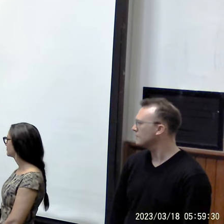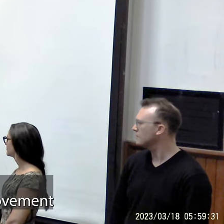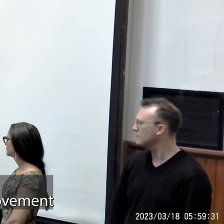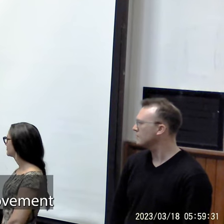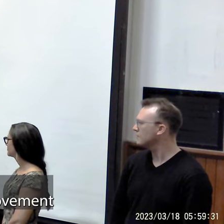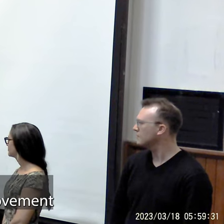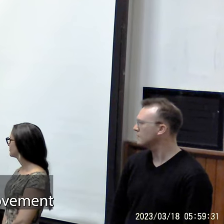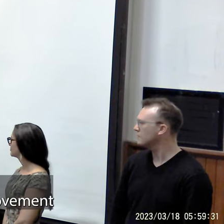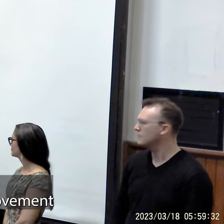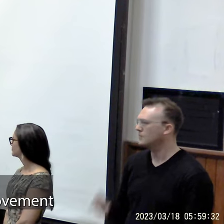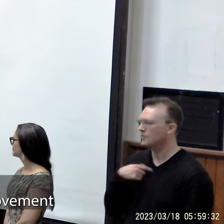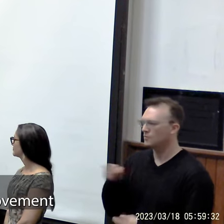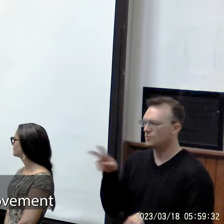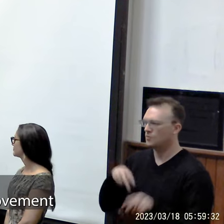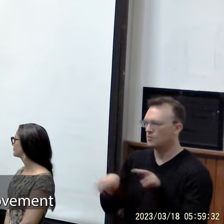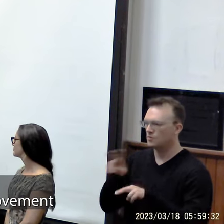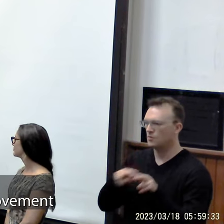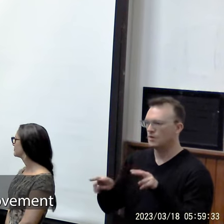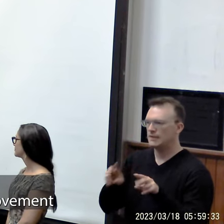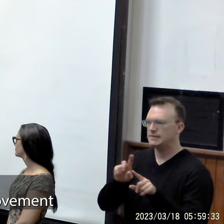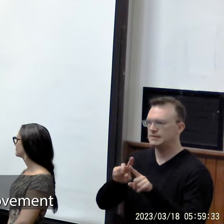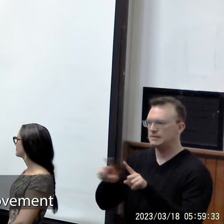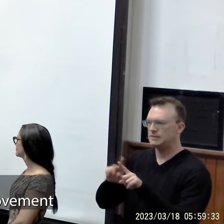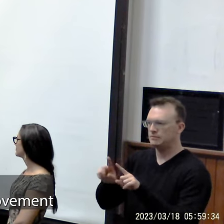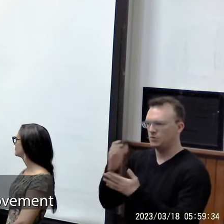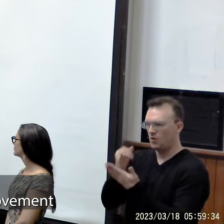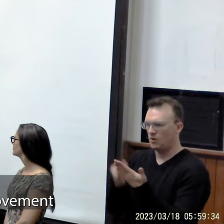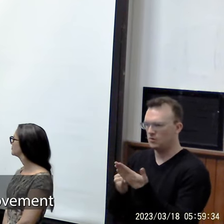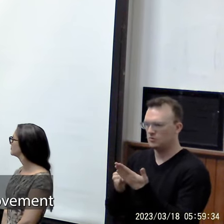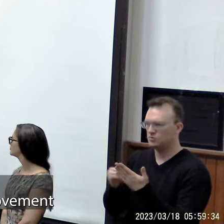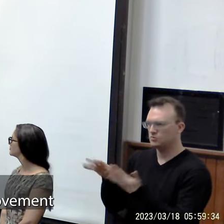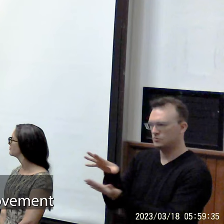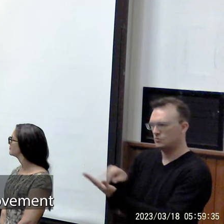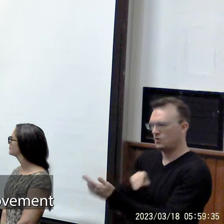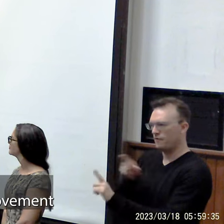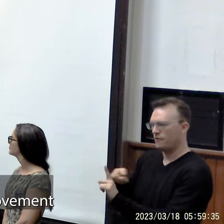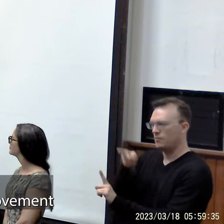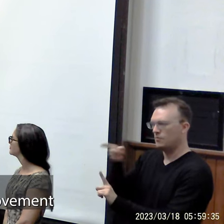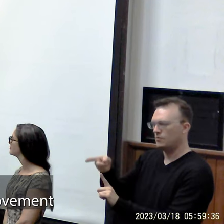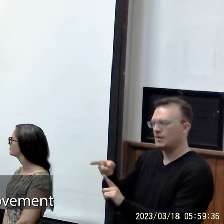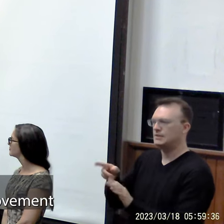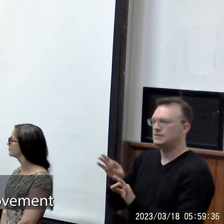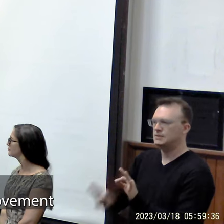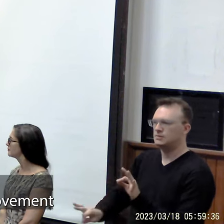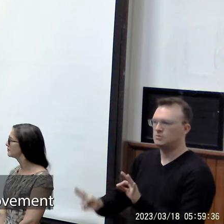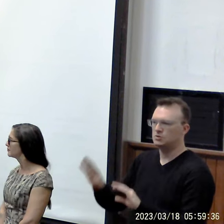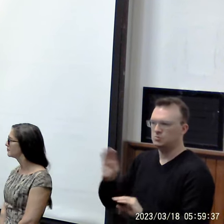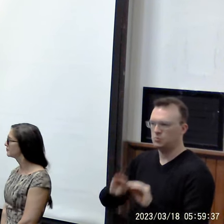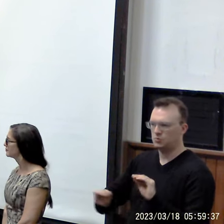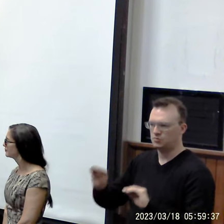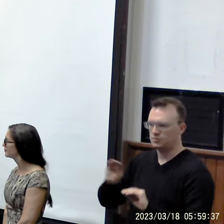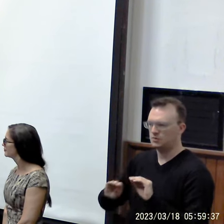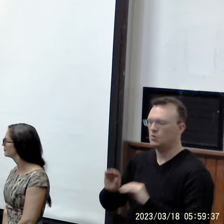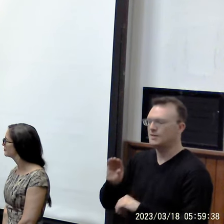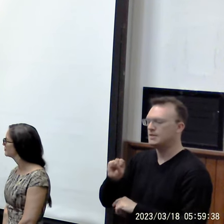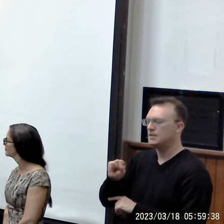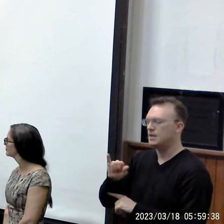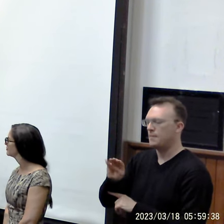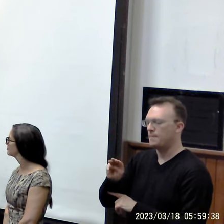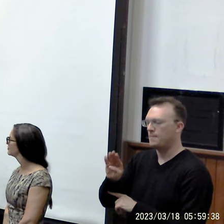of symbolist art, and I'm so basically like drawing from the symbolist movement. I think that